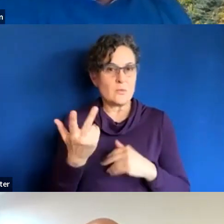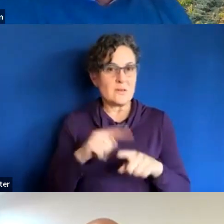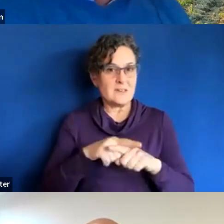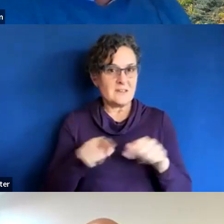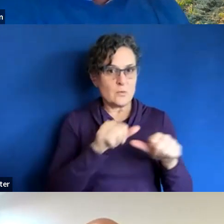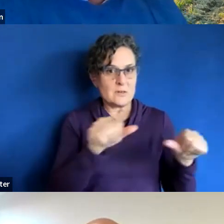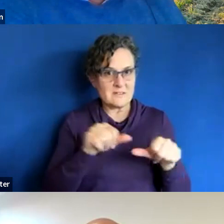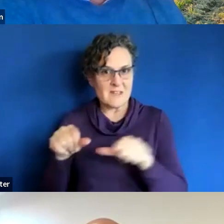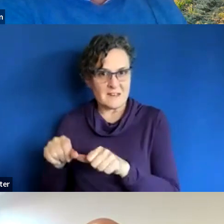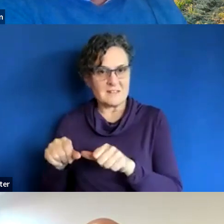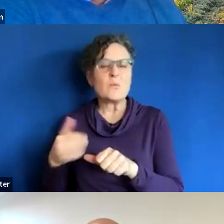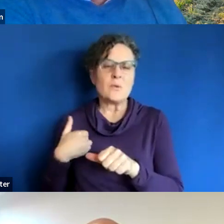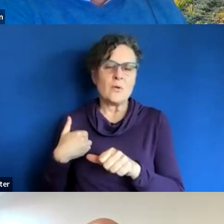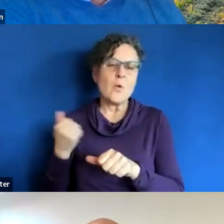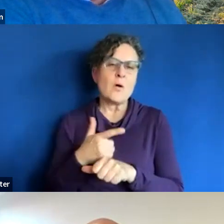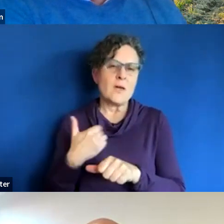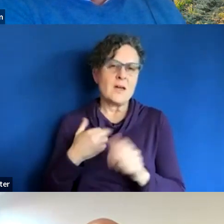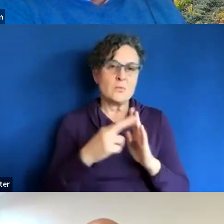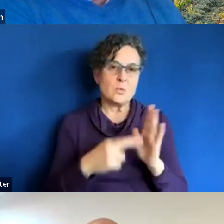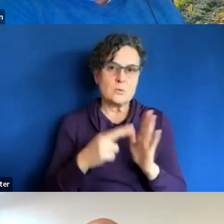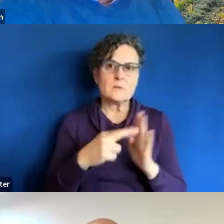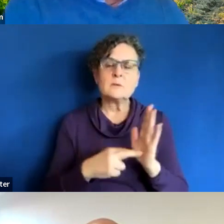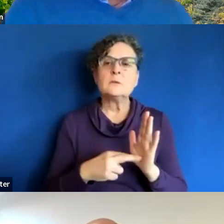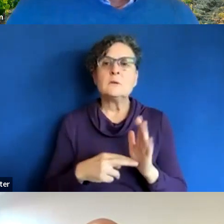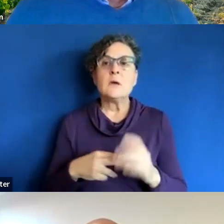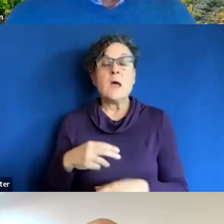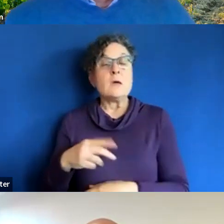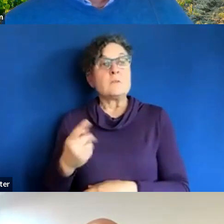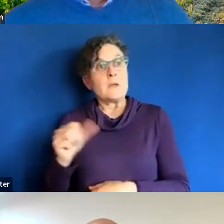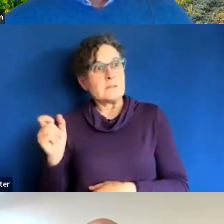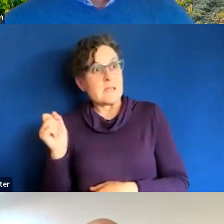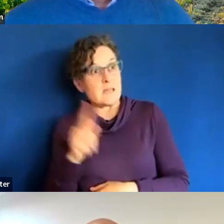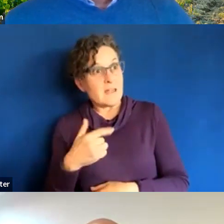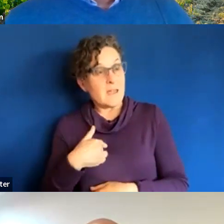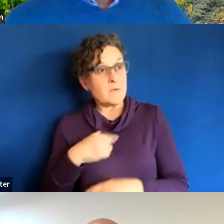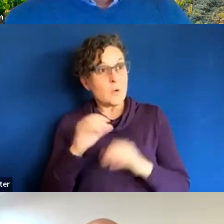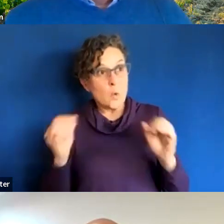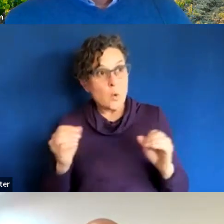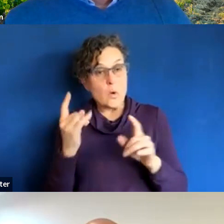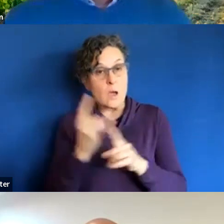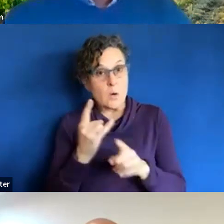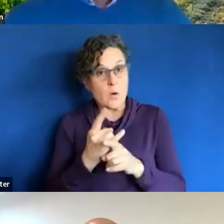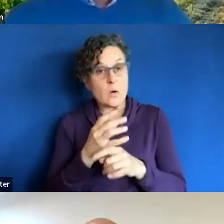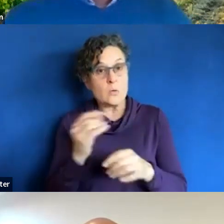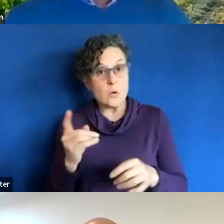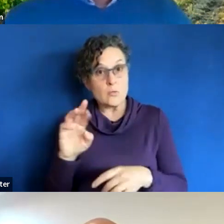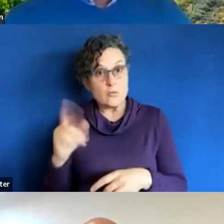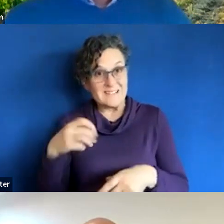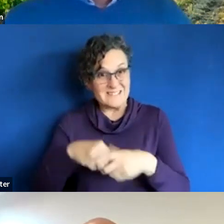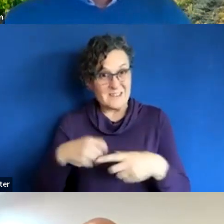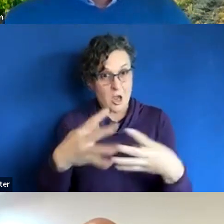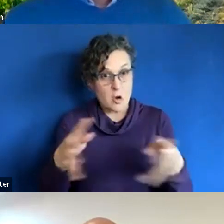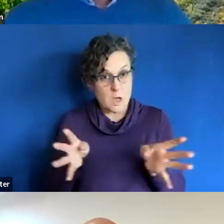And then on that note, is there a no alcohol and drug use policy in that area? Yes, there is.